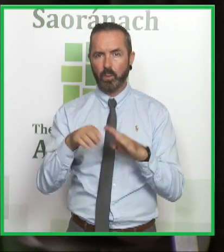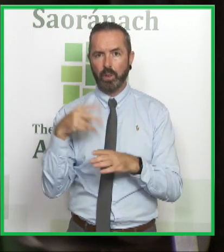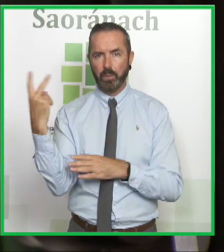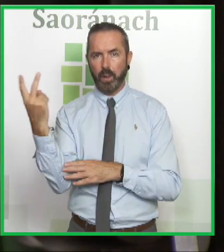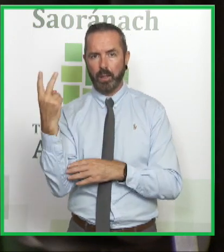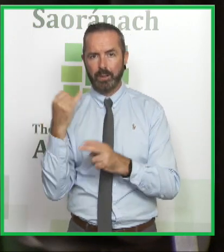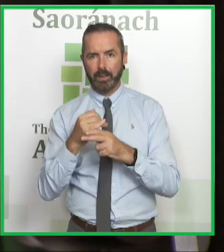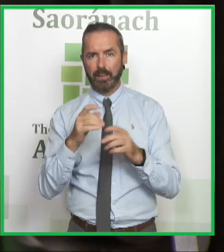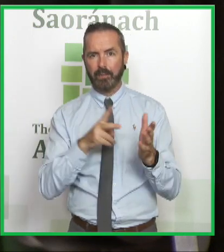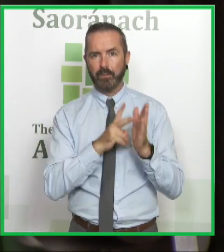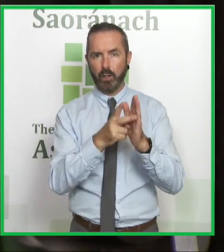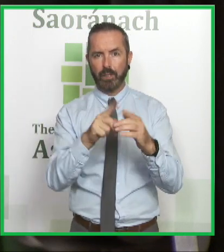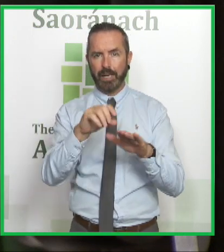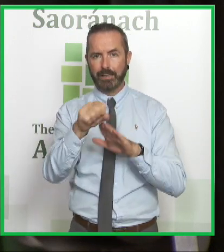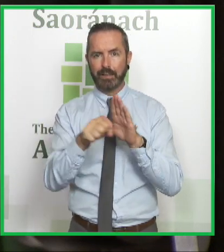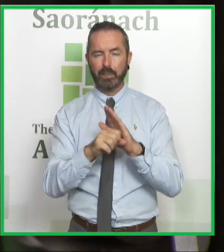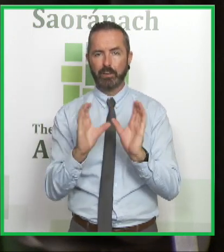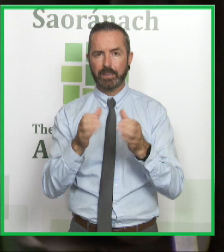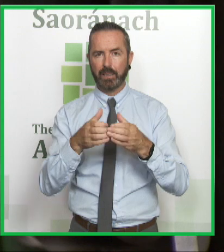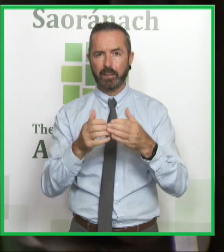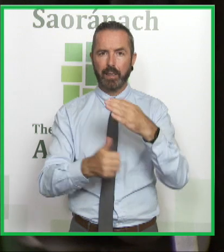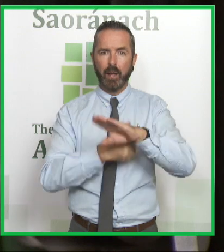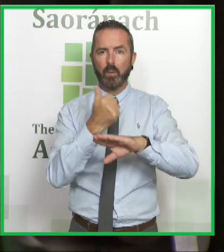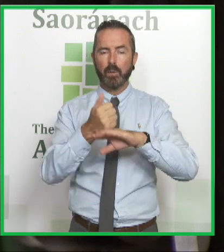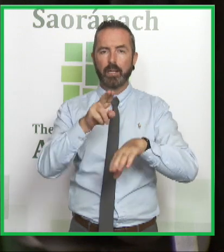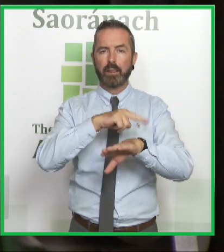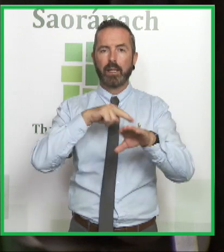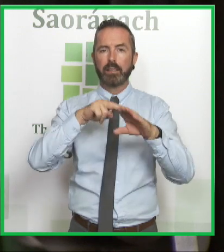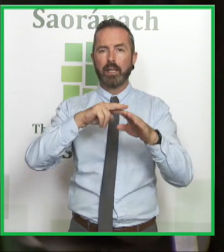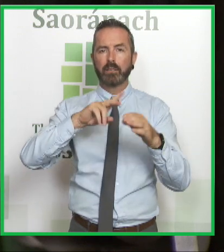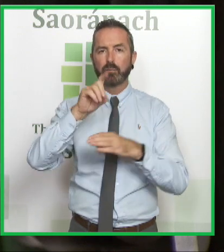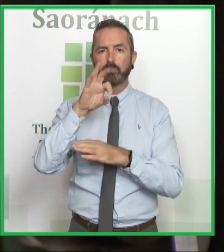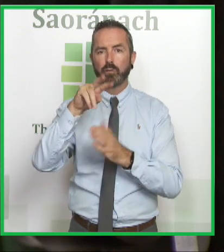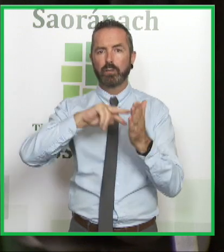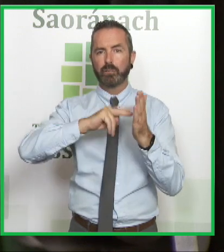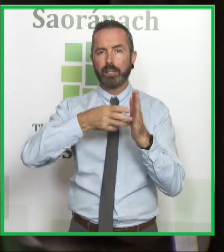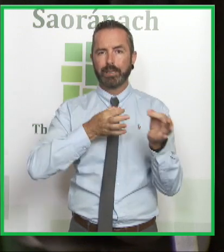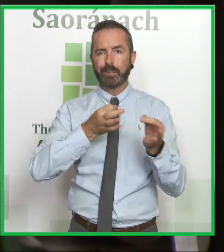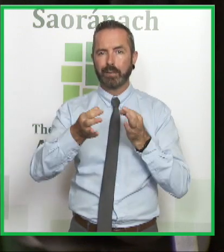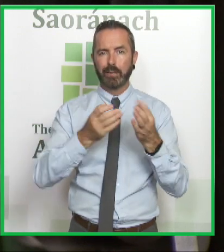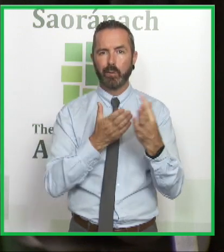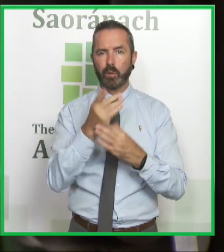voluntary sector, and implementing the National Drug Strategy and through regional drugs task forces.